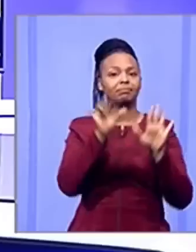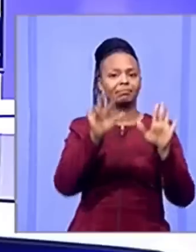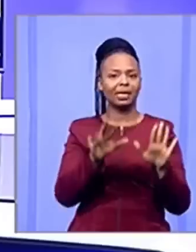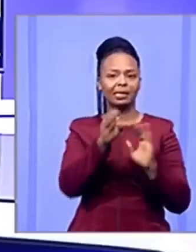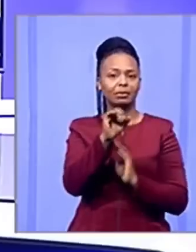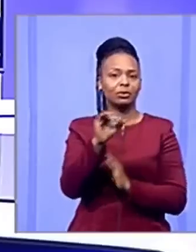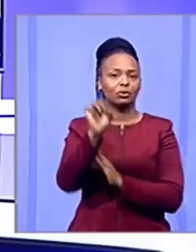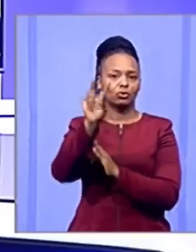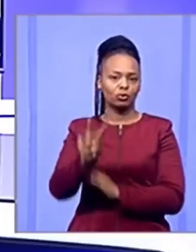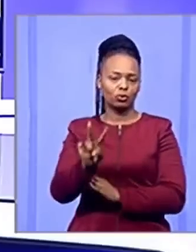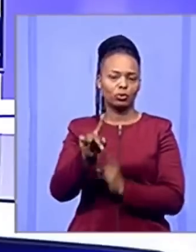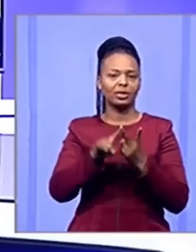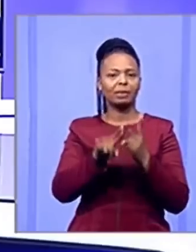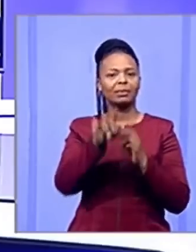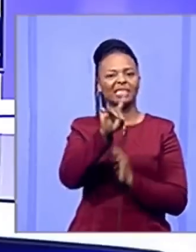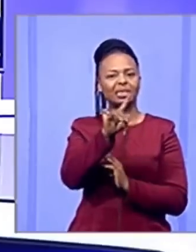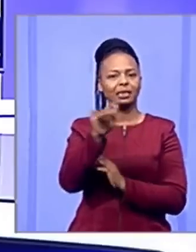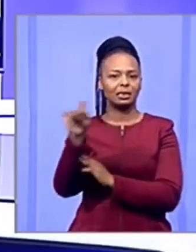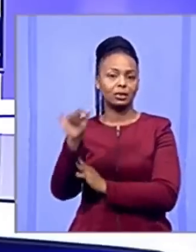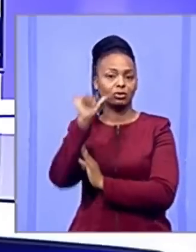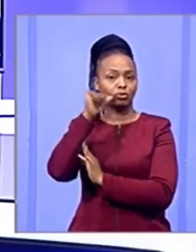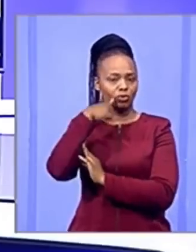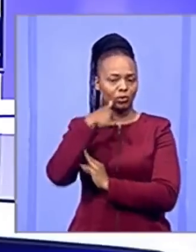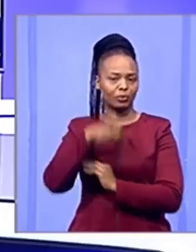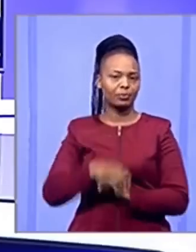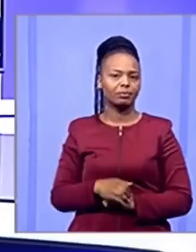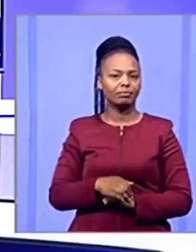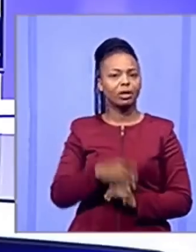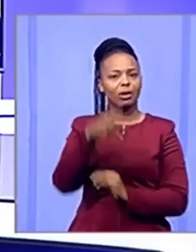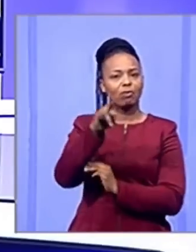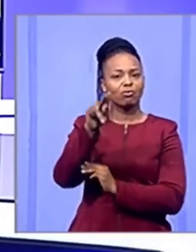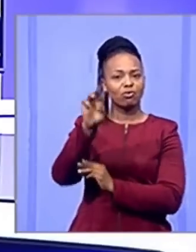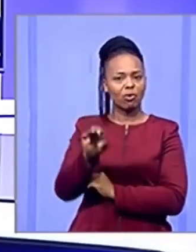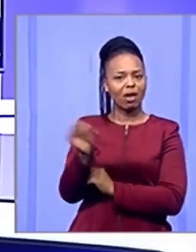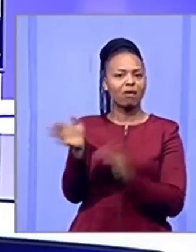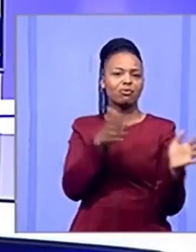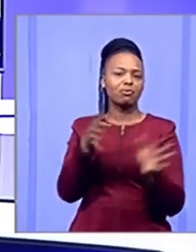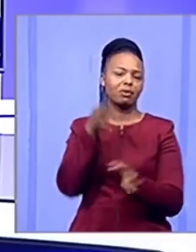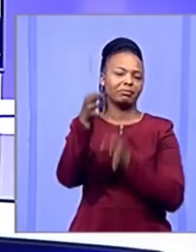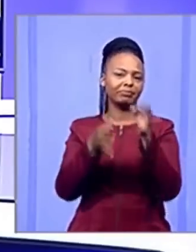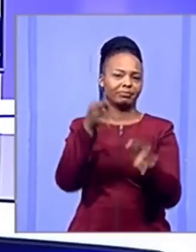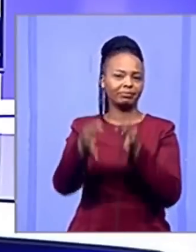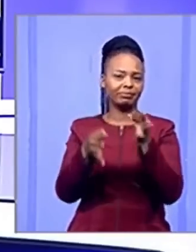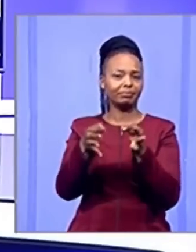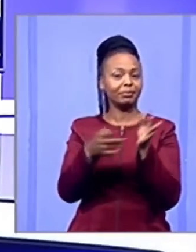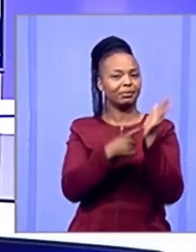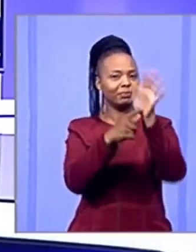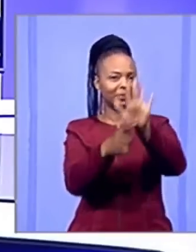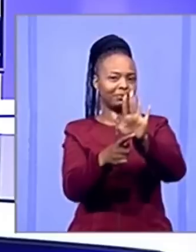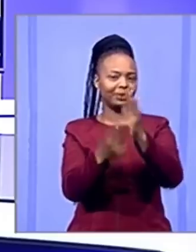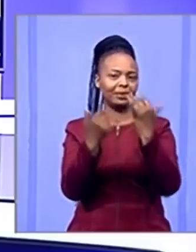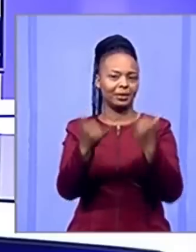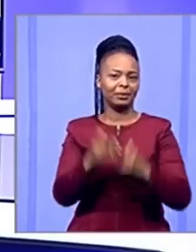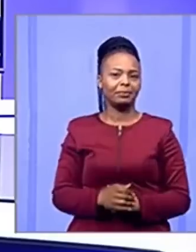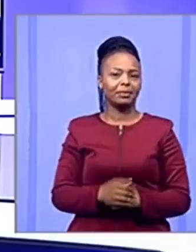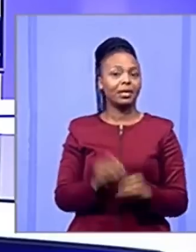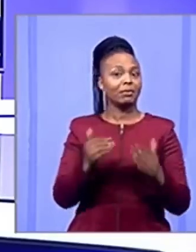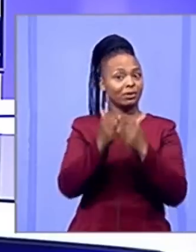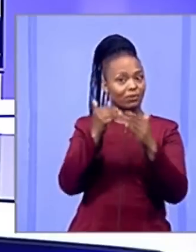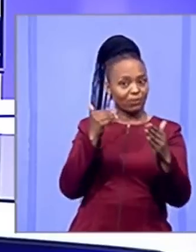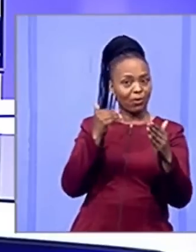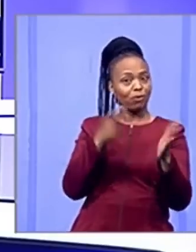SABC 2 le go DTT go SASA. Pule Rakgwathe o latela ka kakanyo ya maemo a boso e fela pele ga